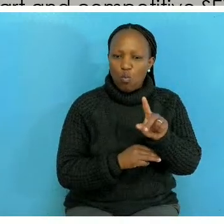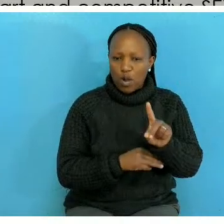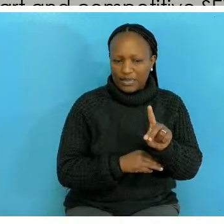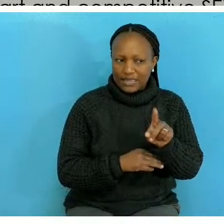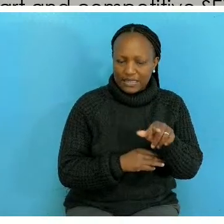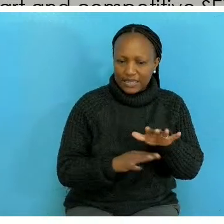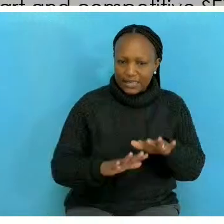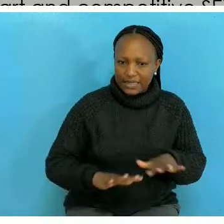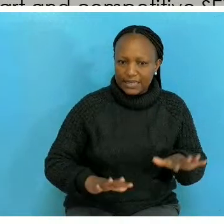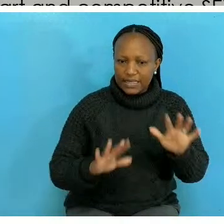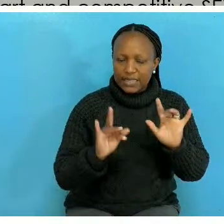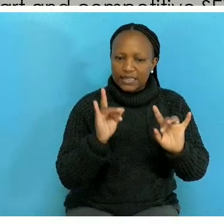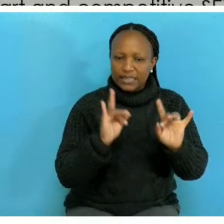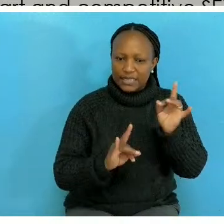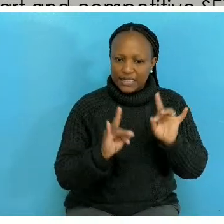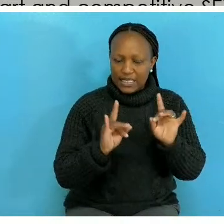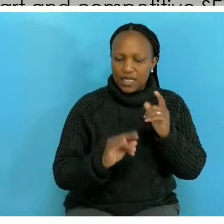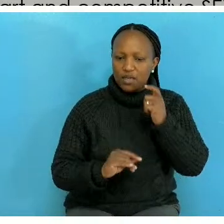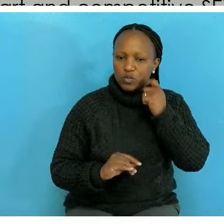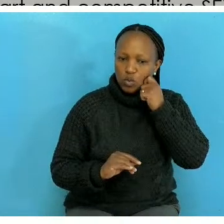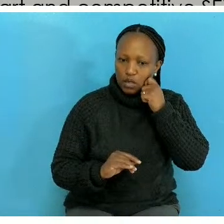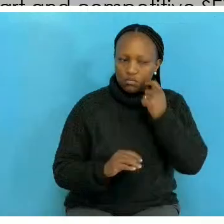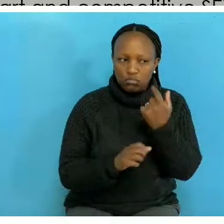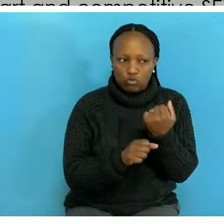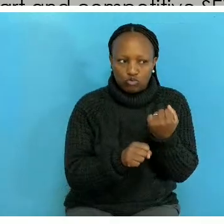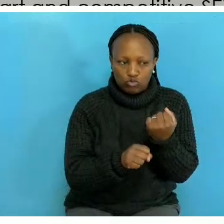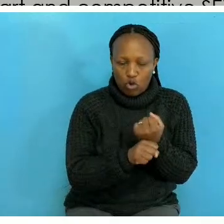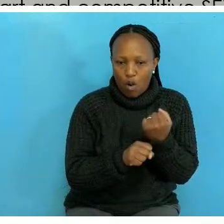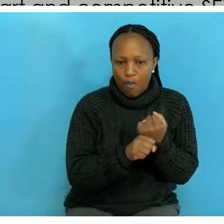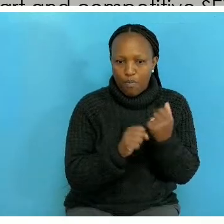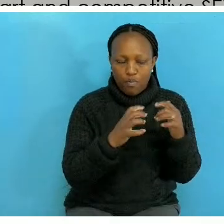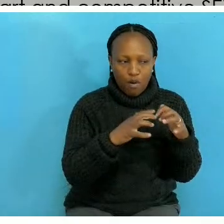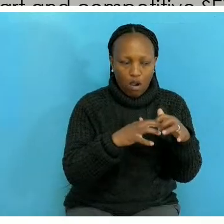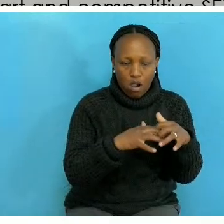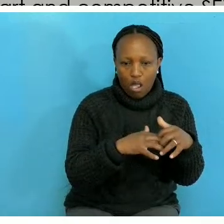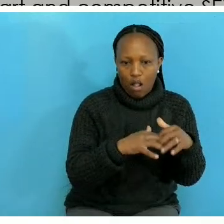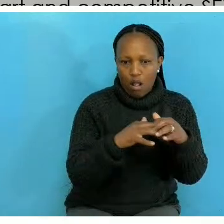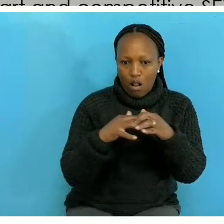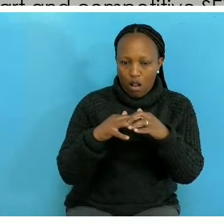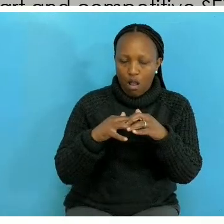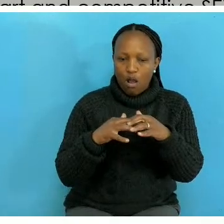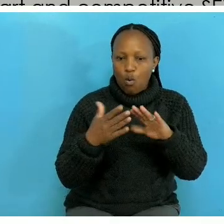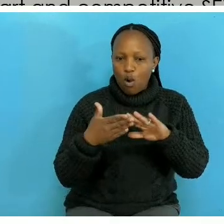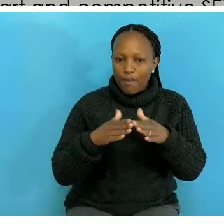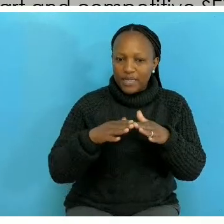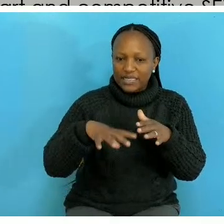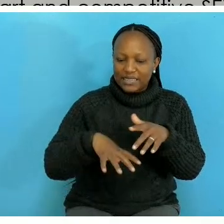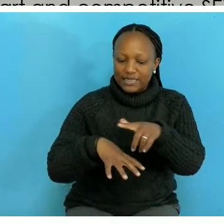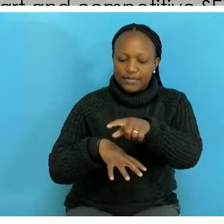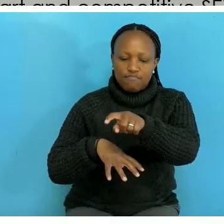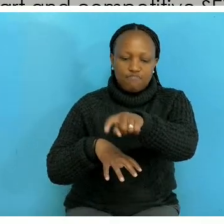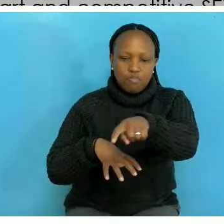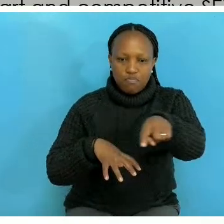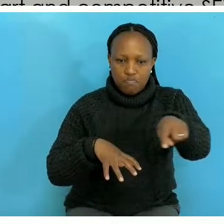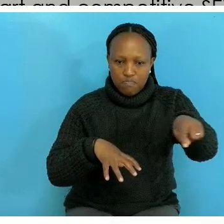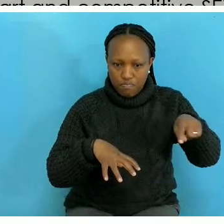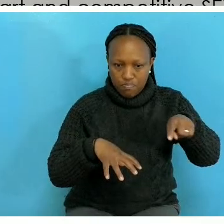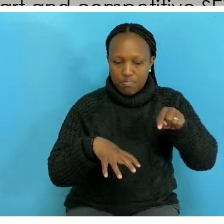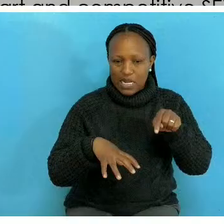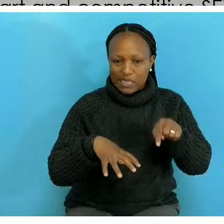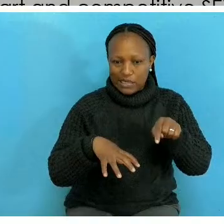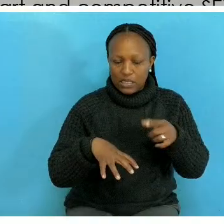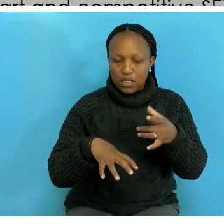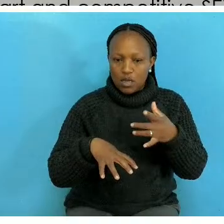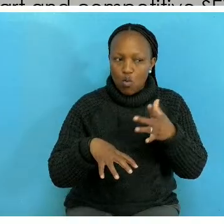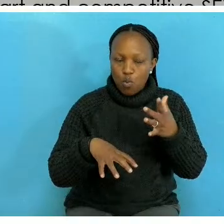at there is the job creation for the companies that sits in this zone. We plead them, we create